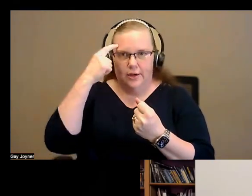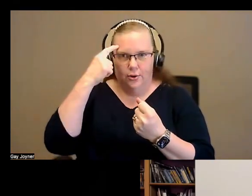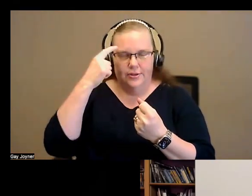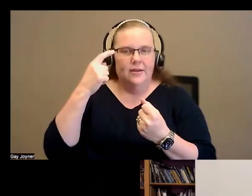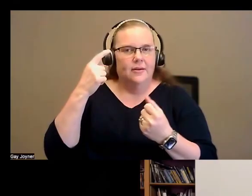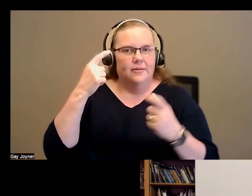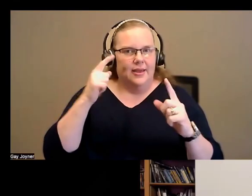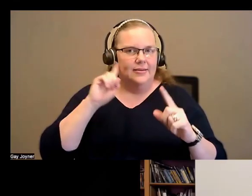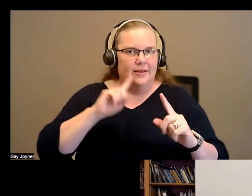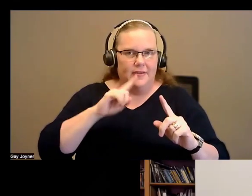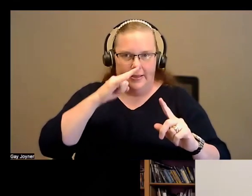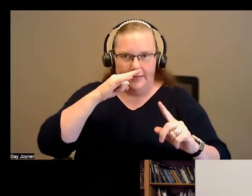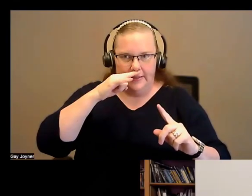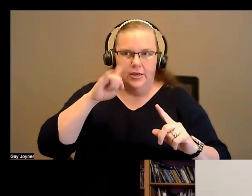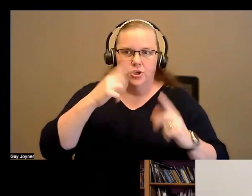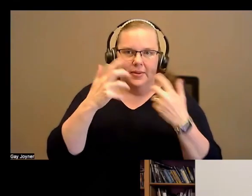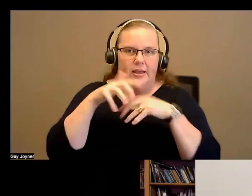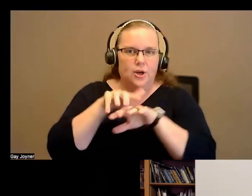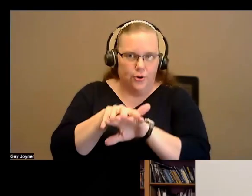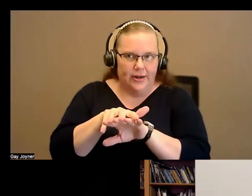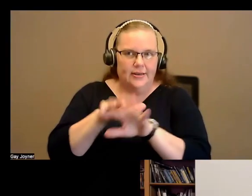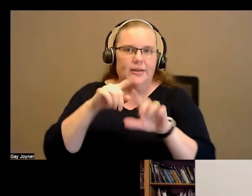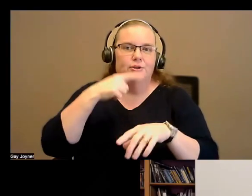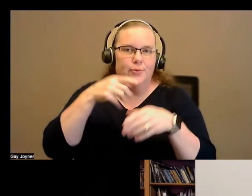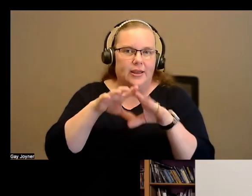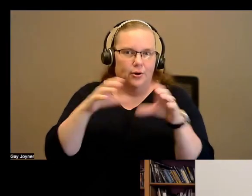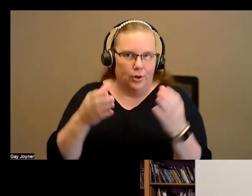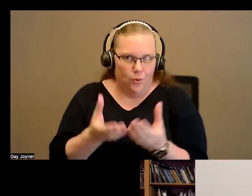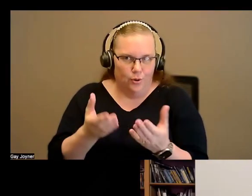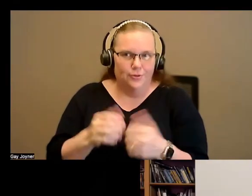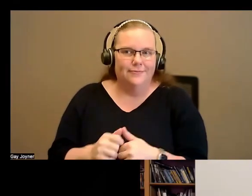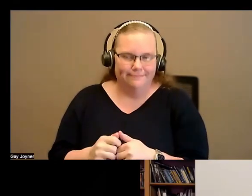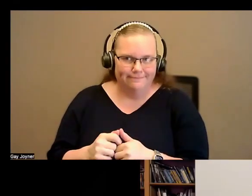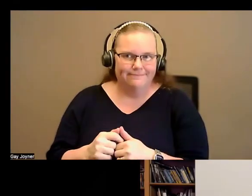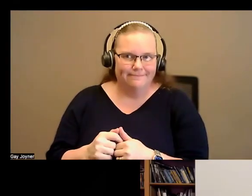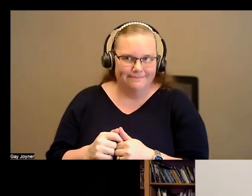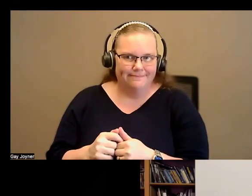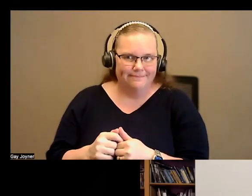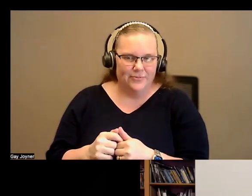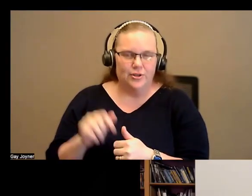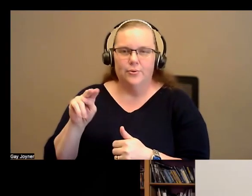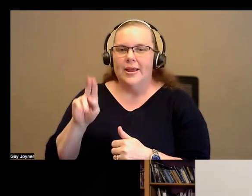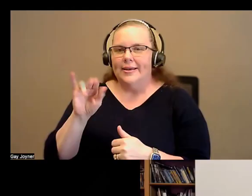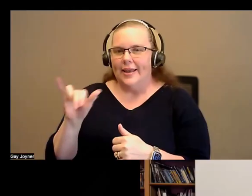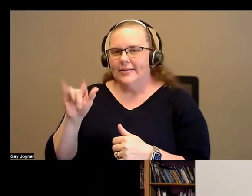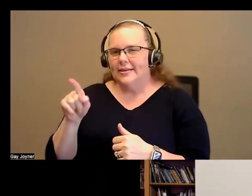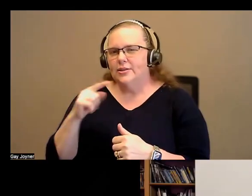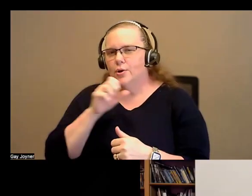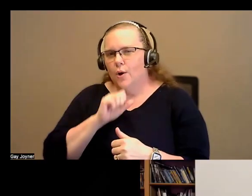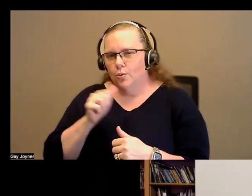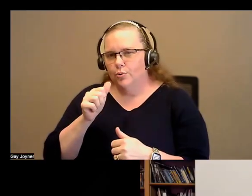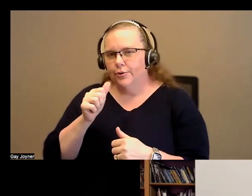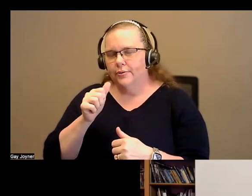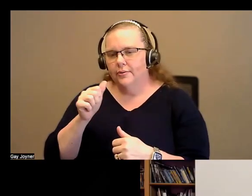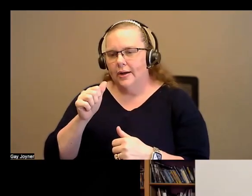they thought that deaf kids needed to be integrated into a hearing world. Mm. So Nancy is